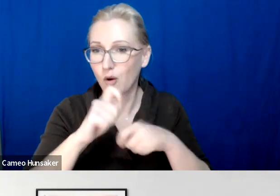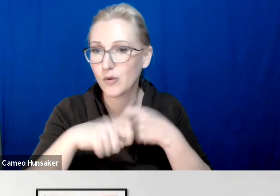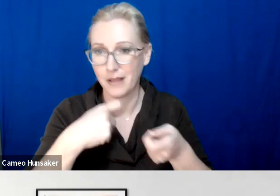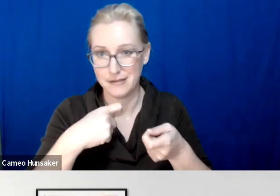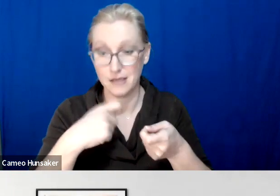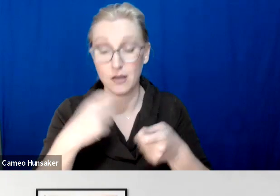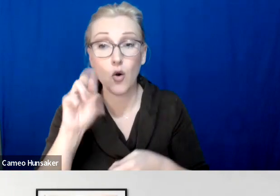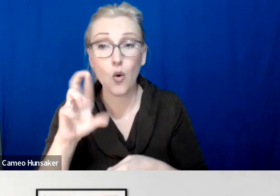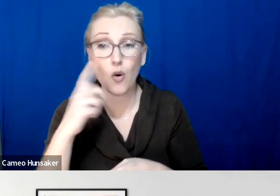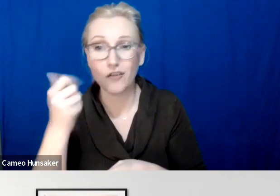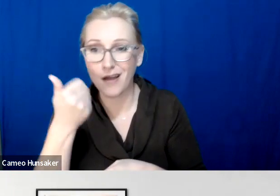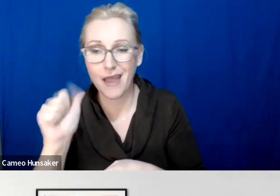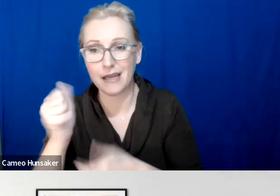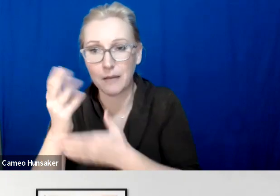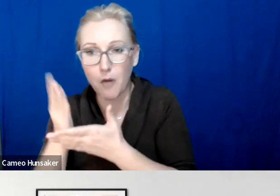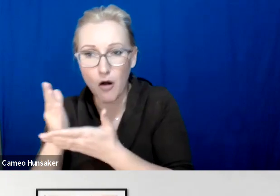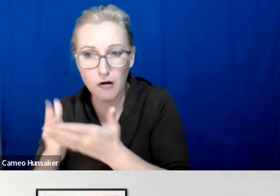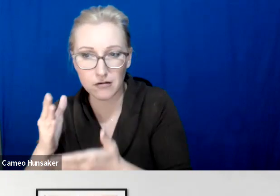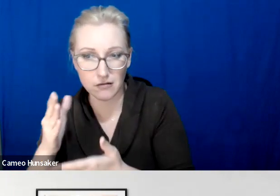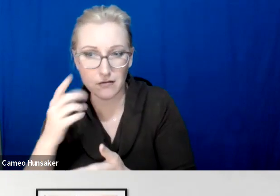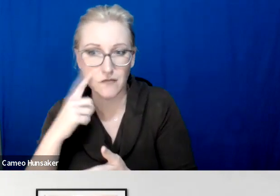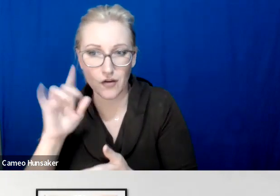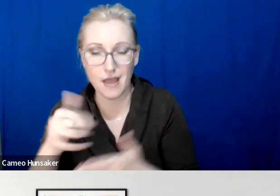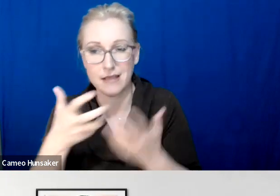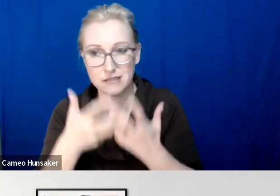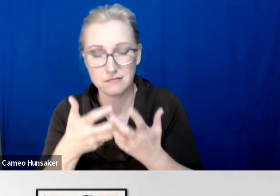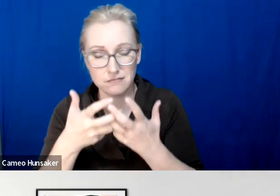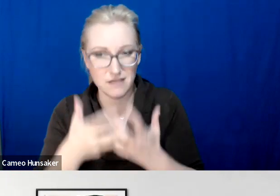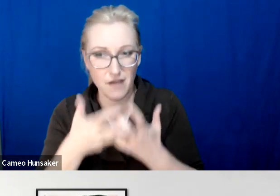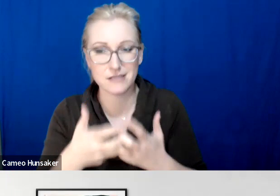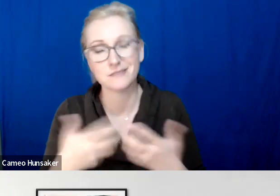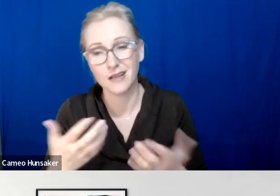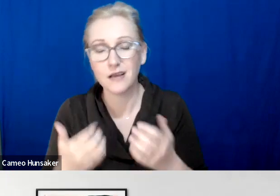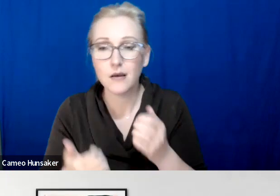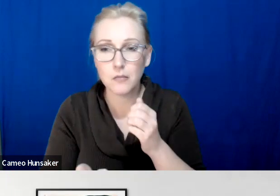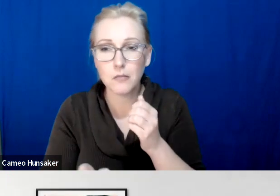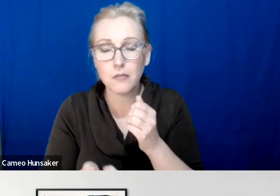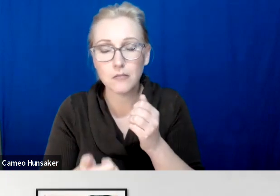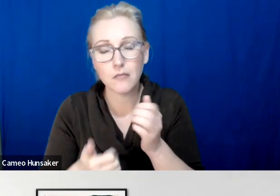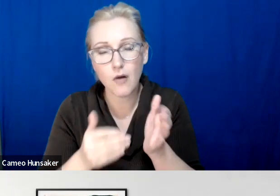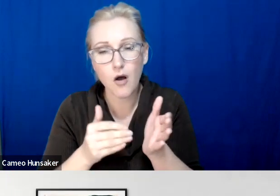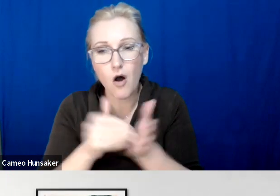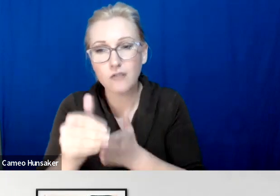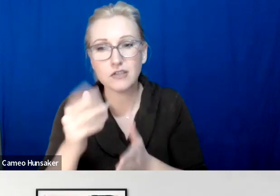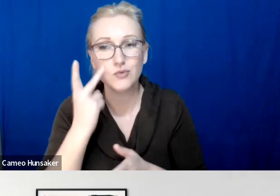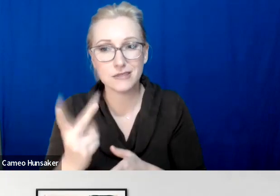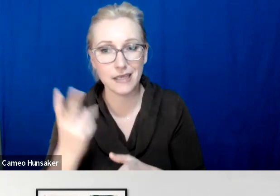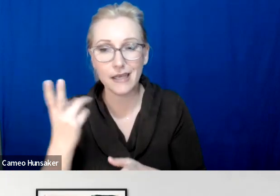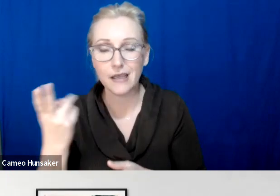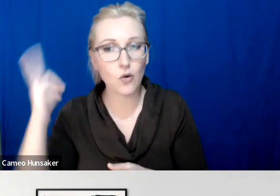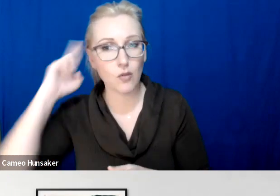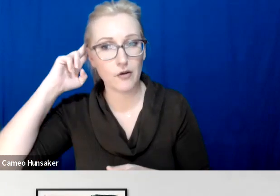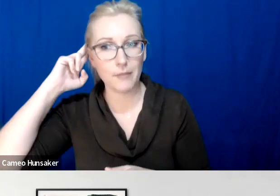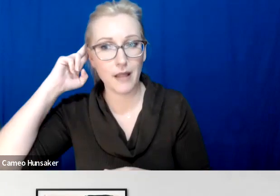device. So the thing that comes to mind typically is a cochlear implant or something similar.